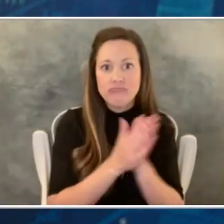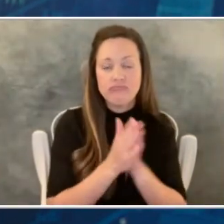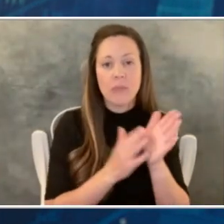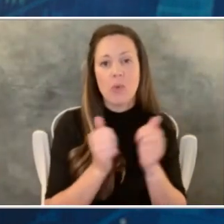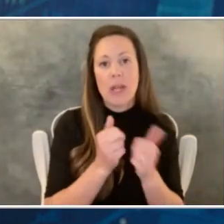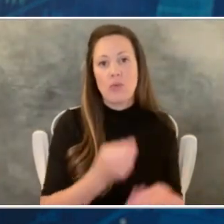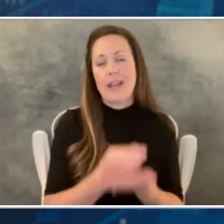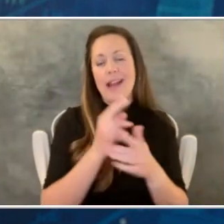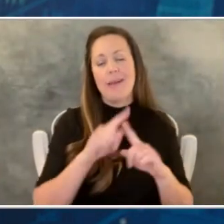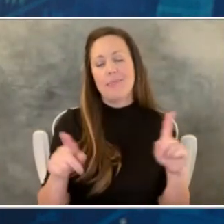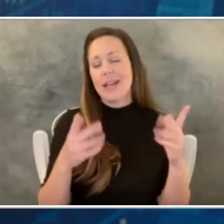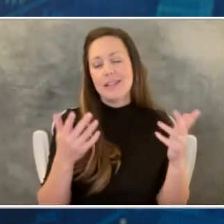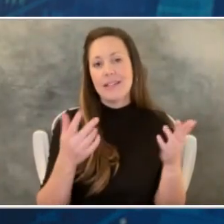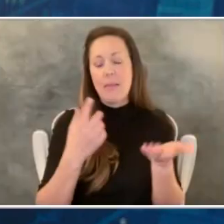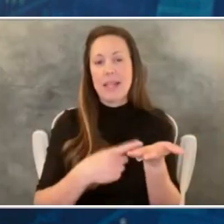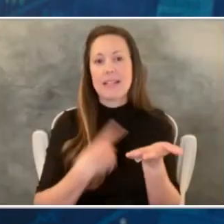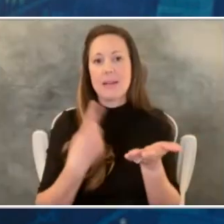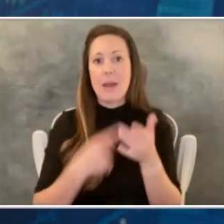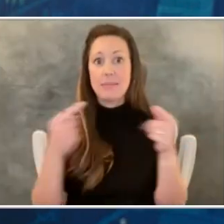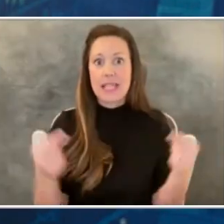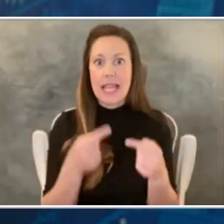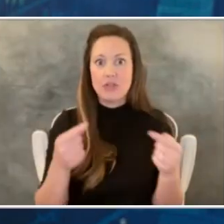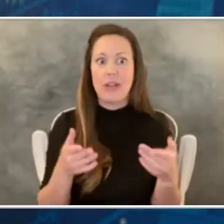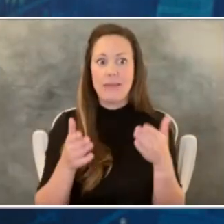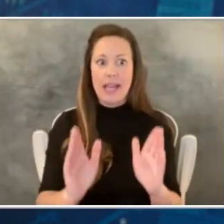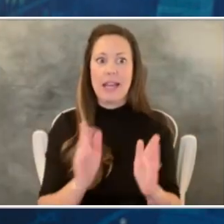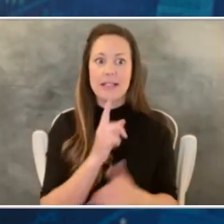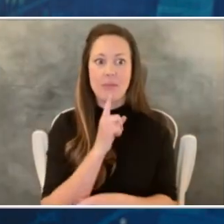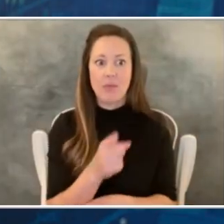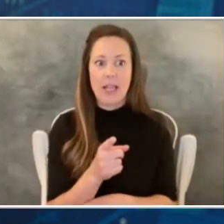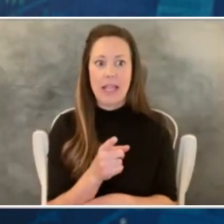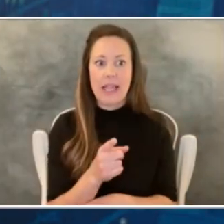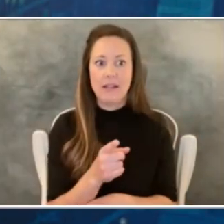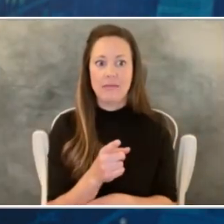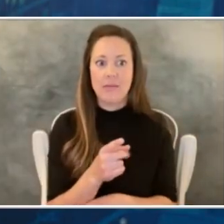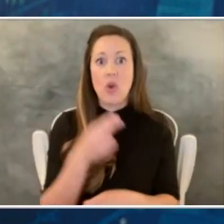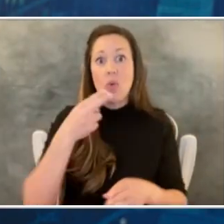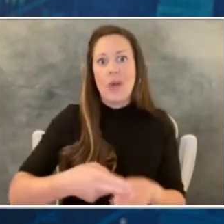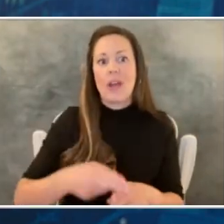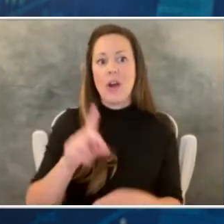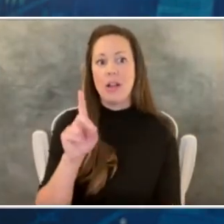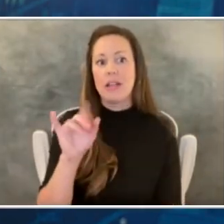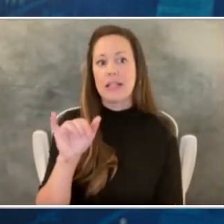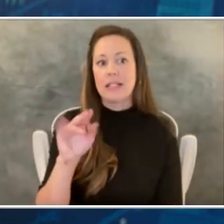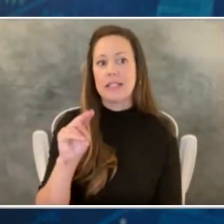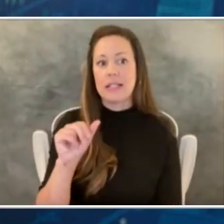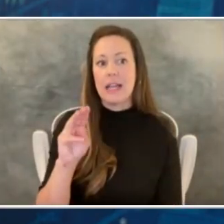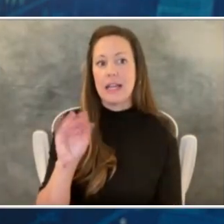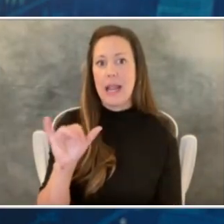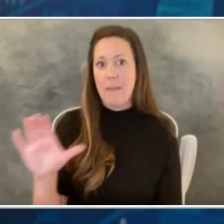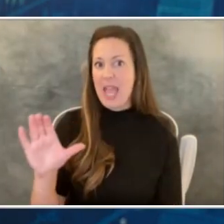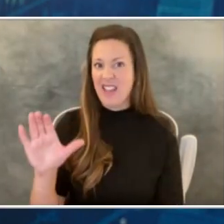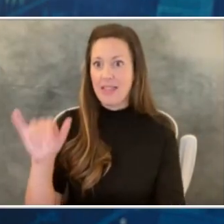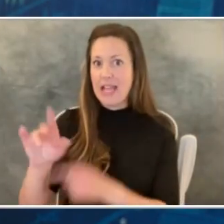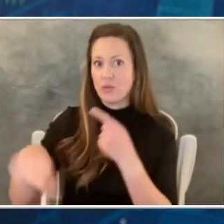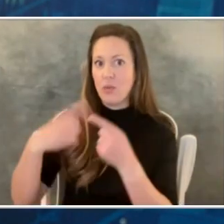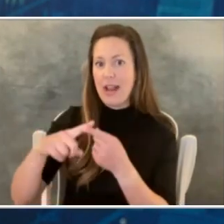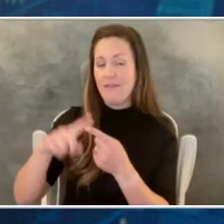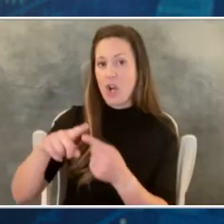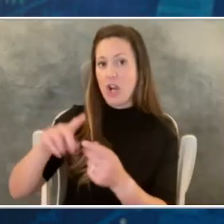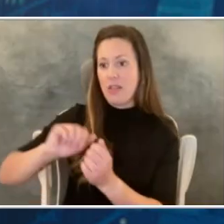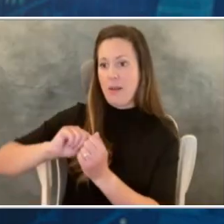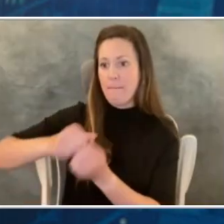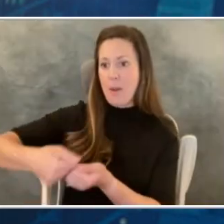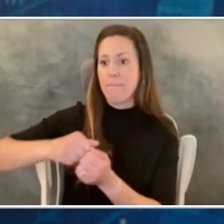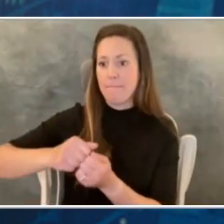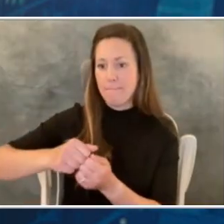the injury mechanism goes, that we call it dynamic valgus, where the knee buckles in, as that becomes more severe, then it causes more trauma to